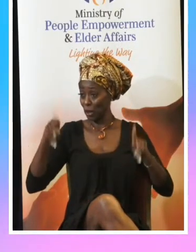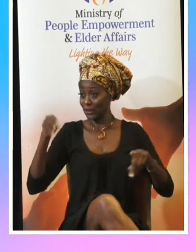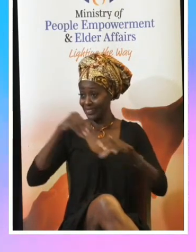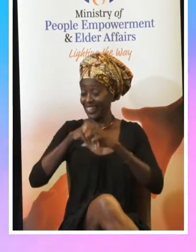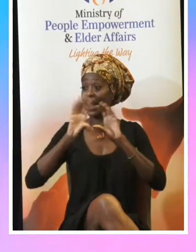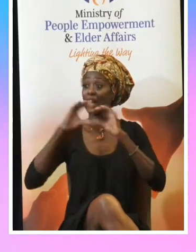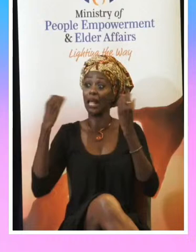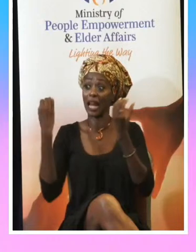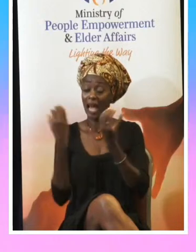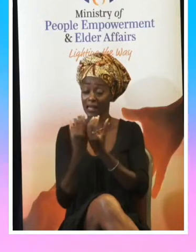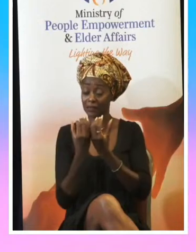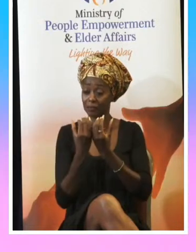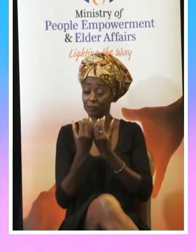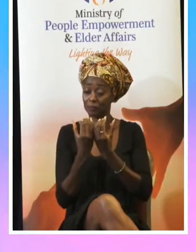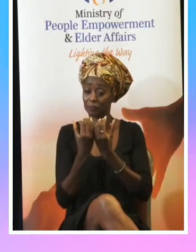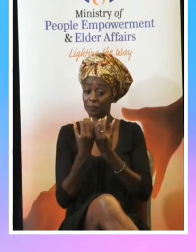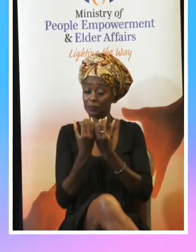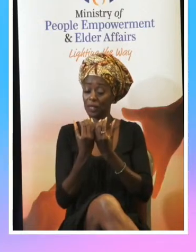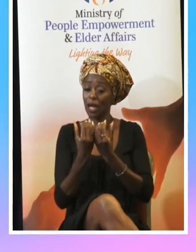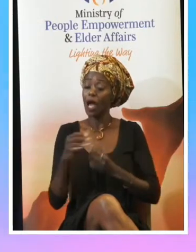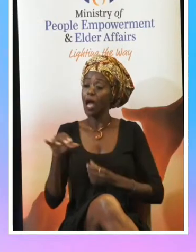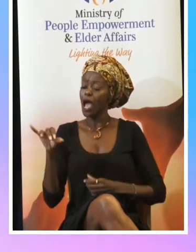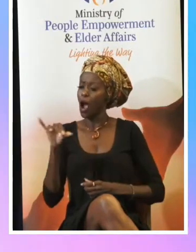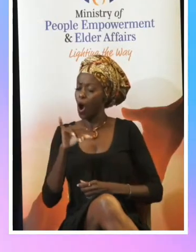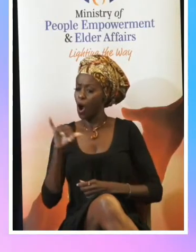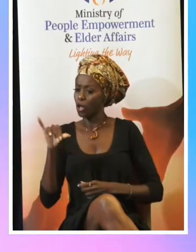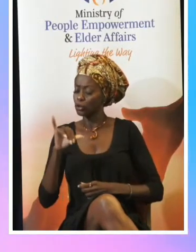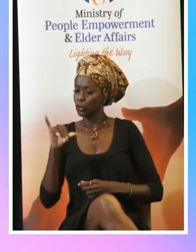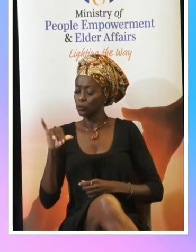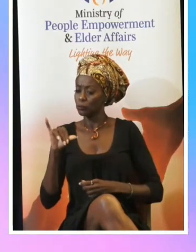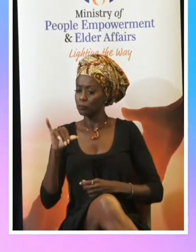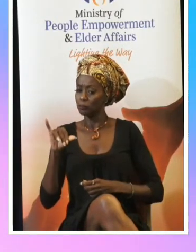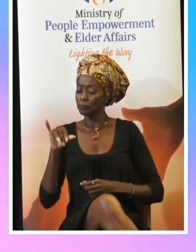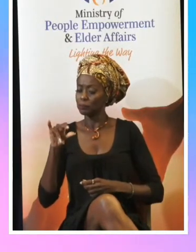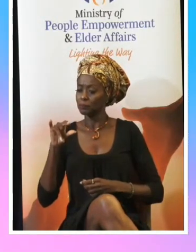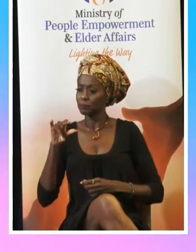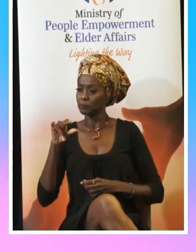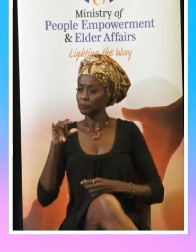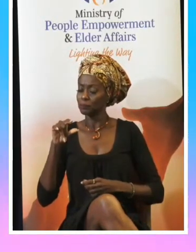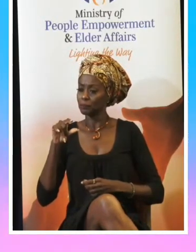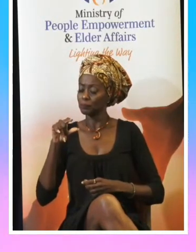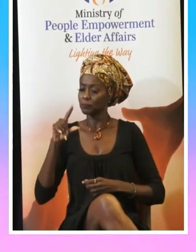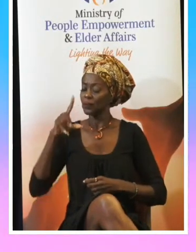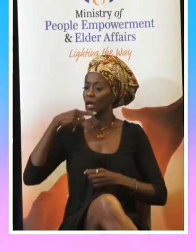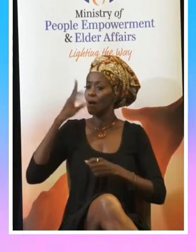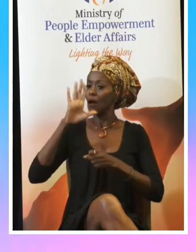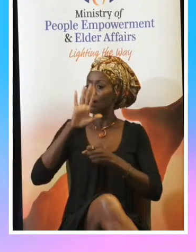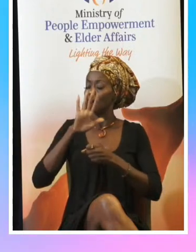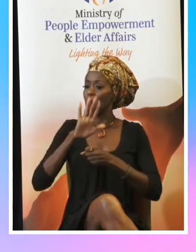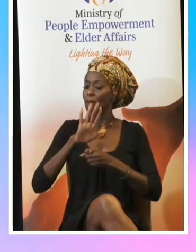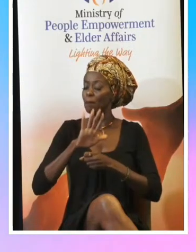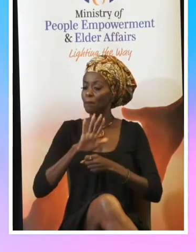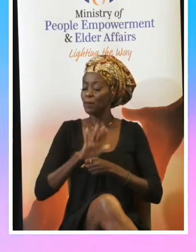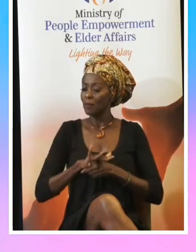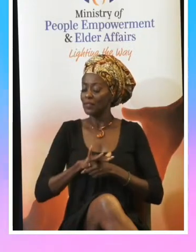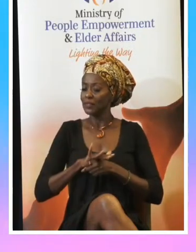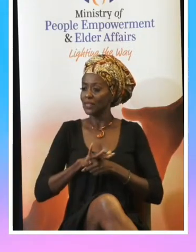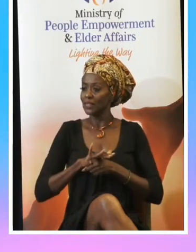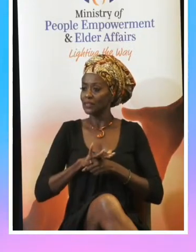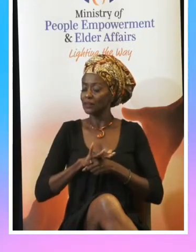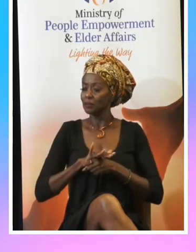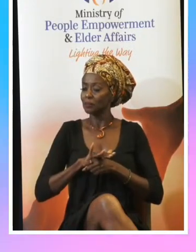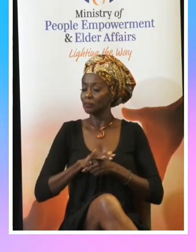commits to, as far as is possible, and certainly with the construction of new plant